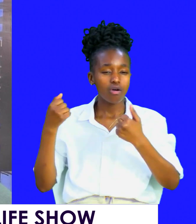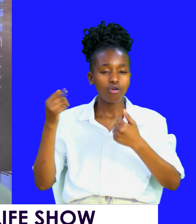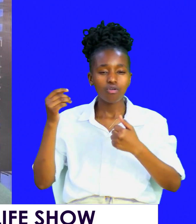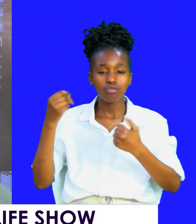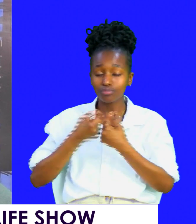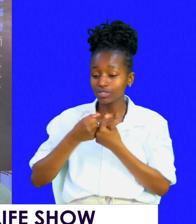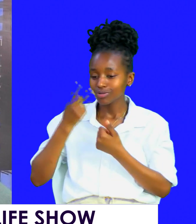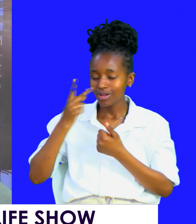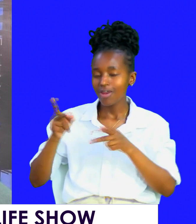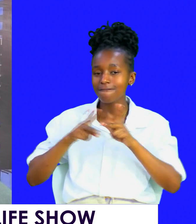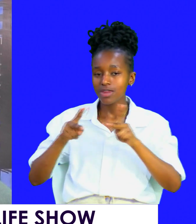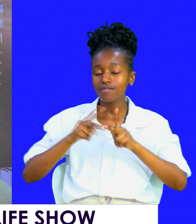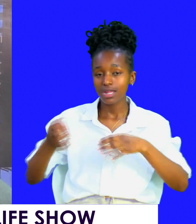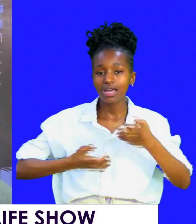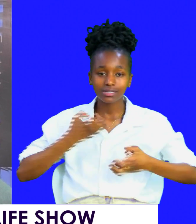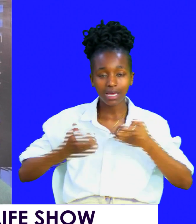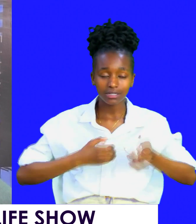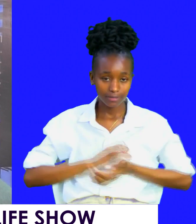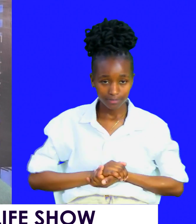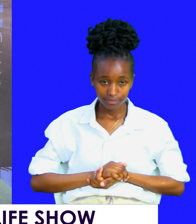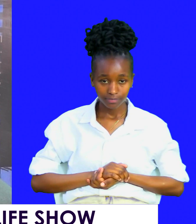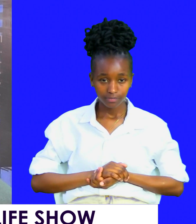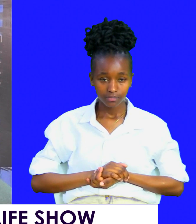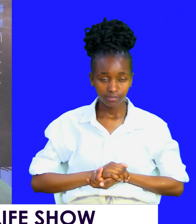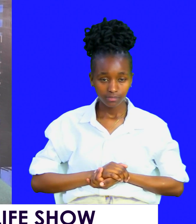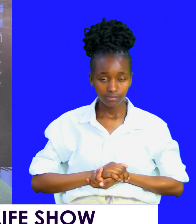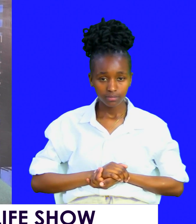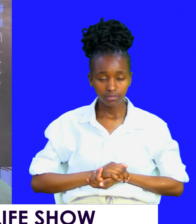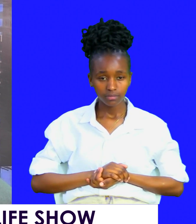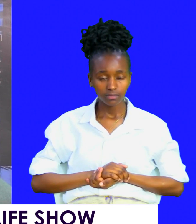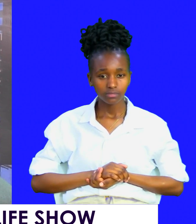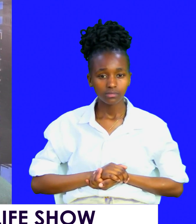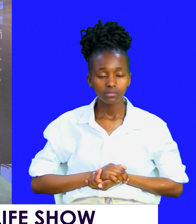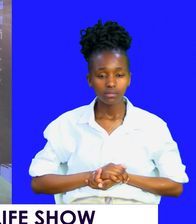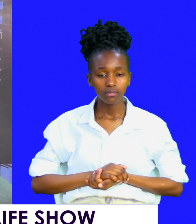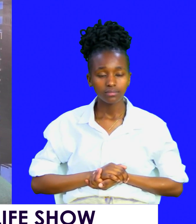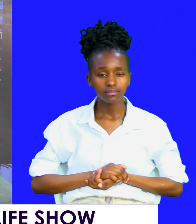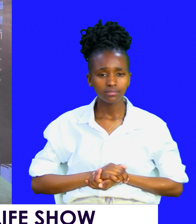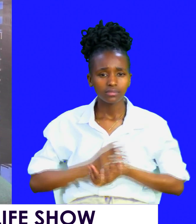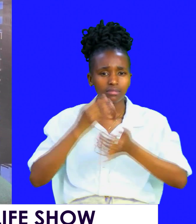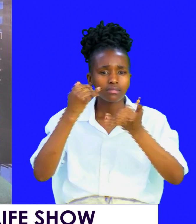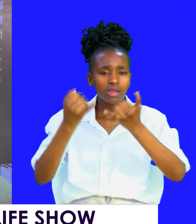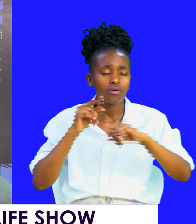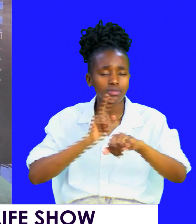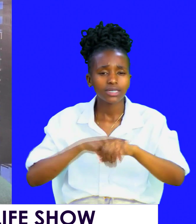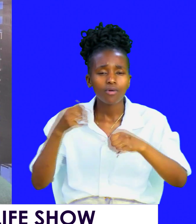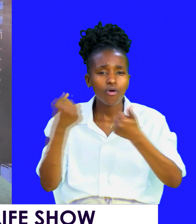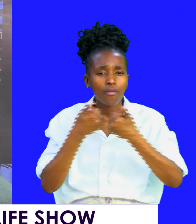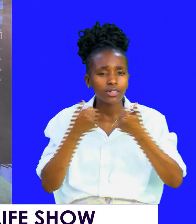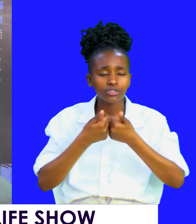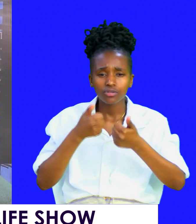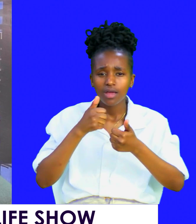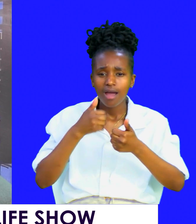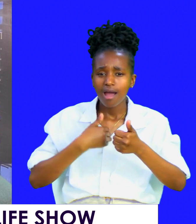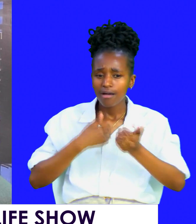in recent years. And the excitement was a lot, but the joy in the game was more than in the